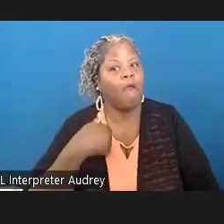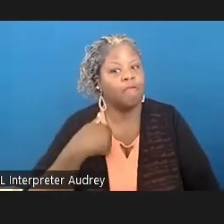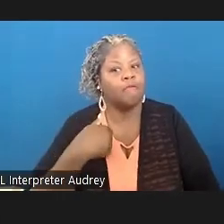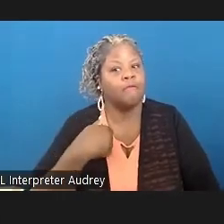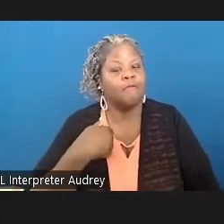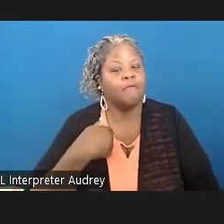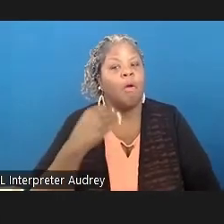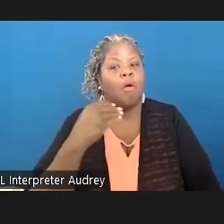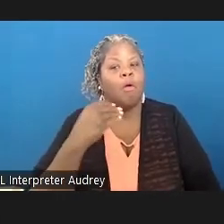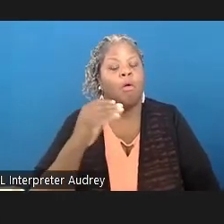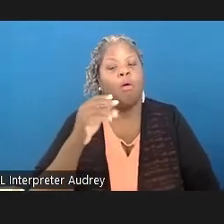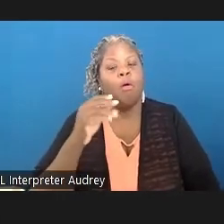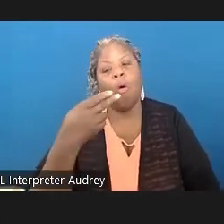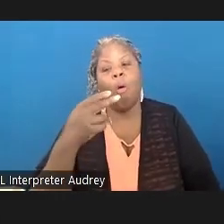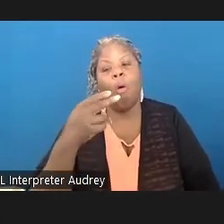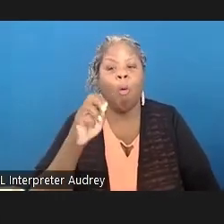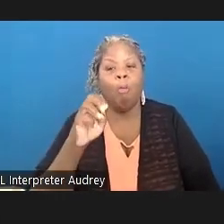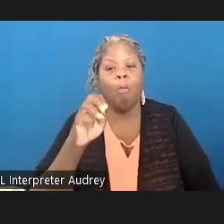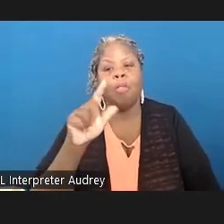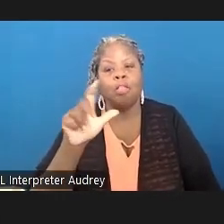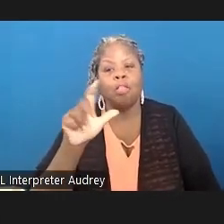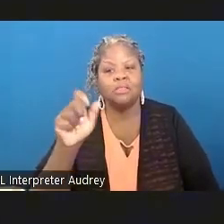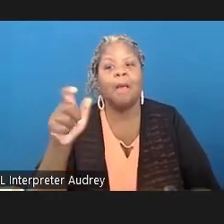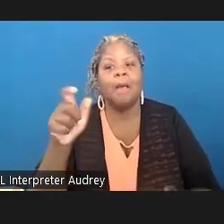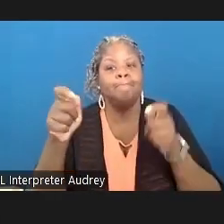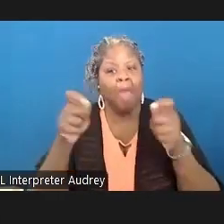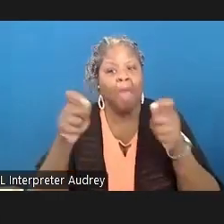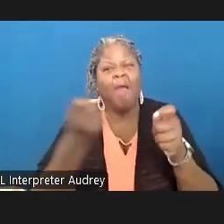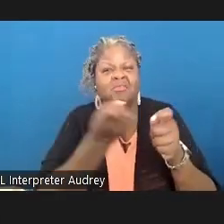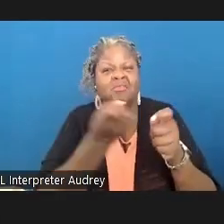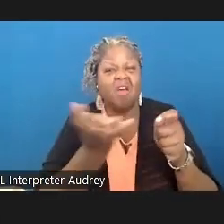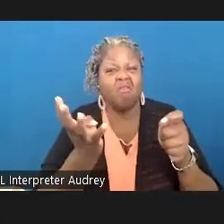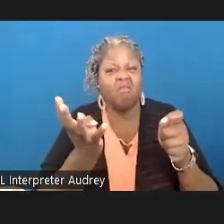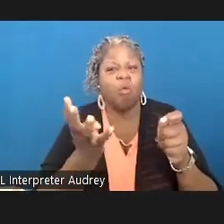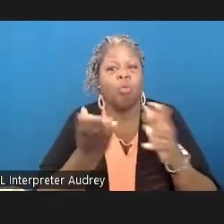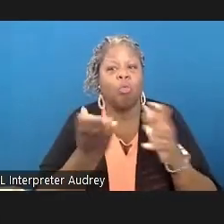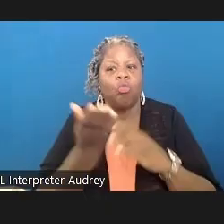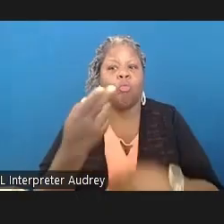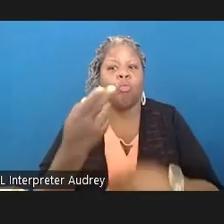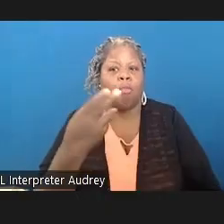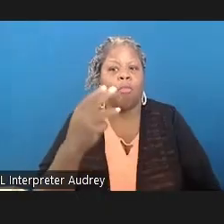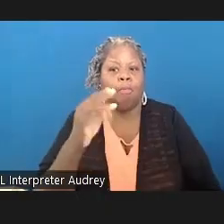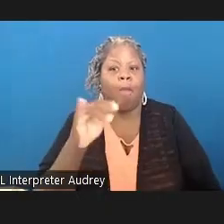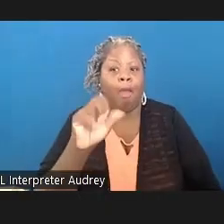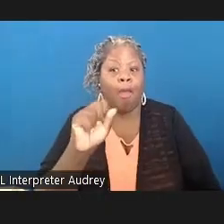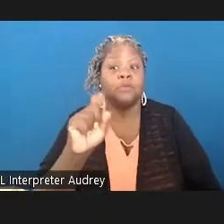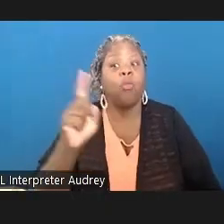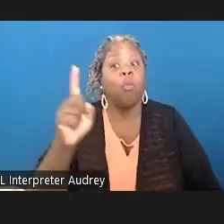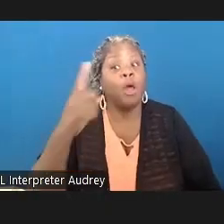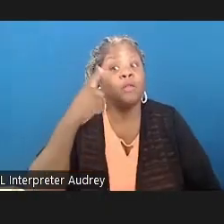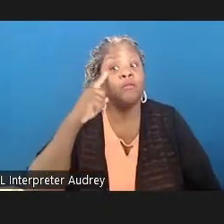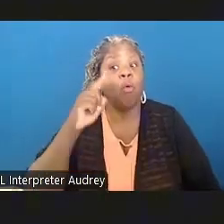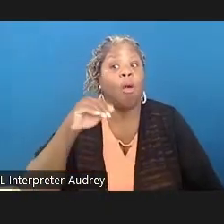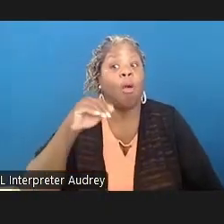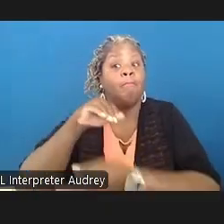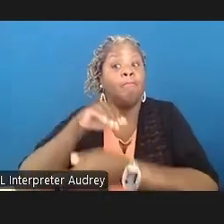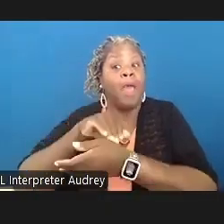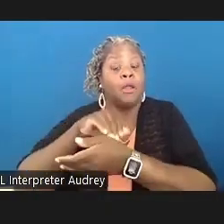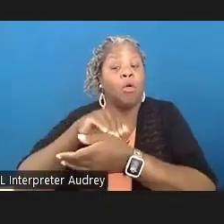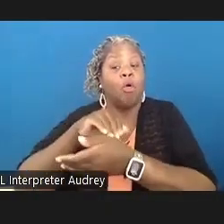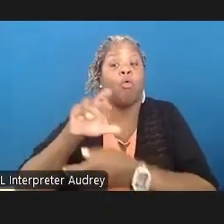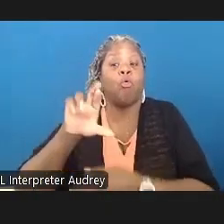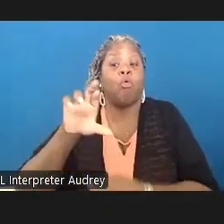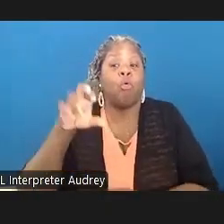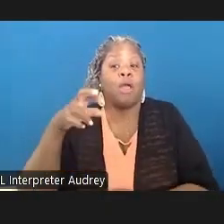homeless management information. We have several licenses for HMIS. We have one for our medical respite facility. We